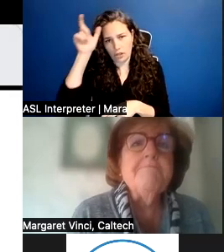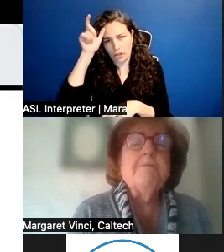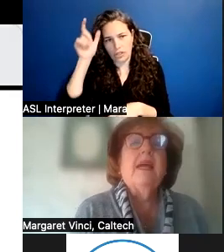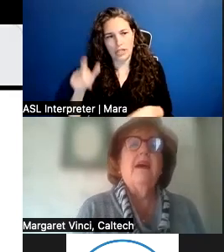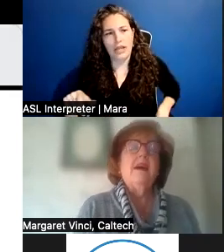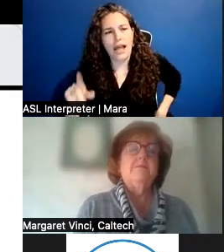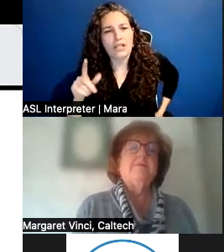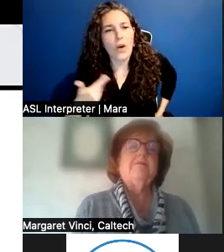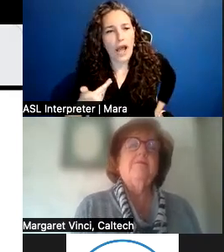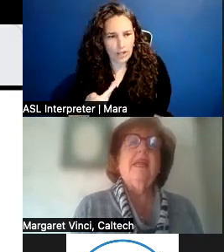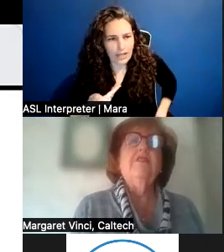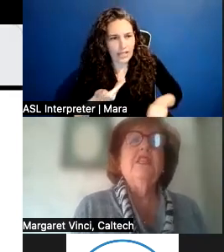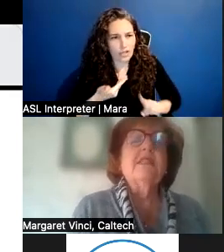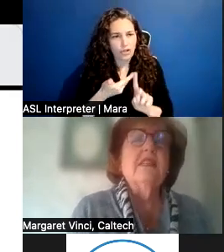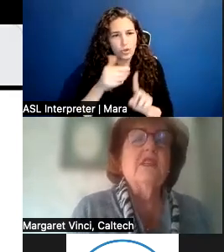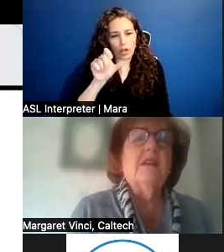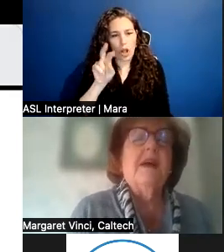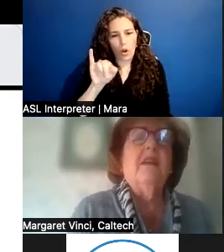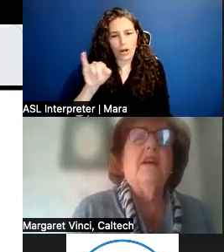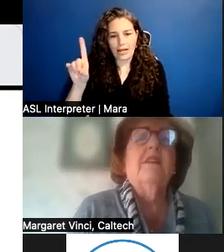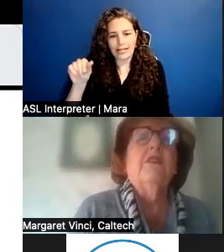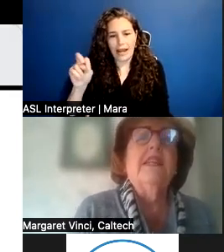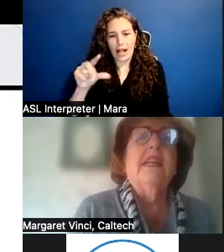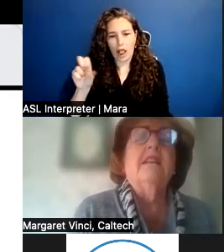Dengler. And she's going to talk